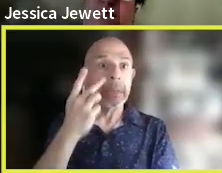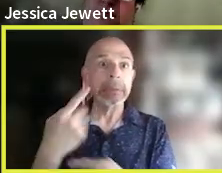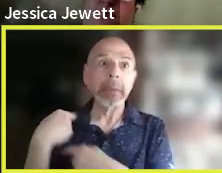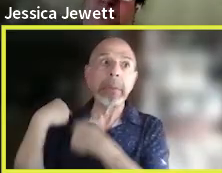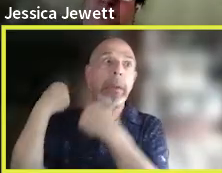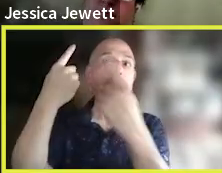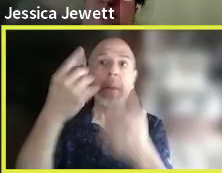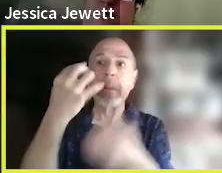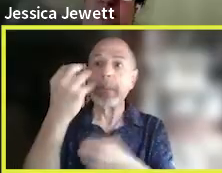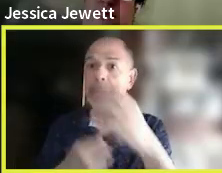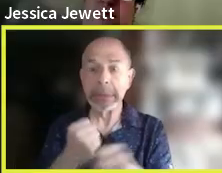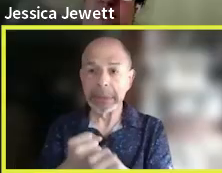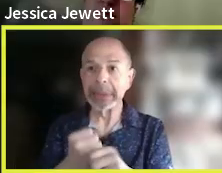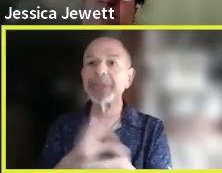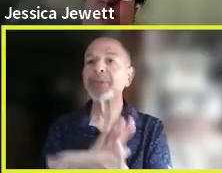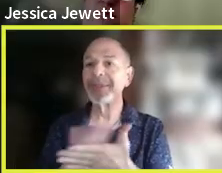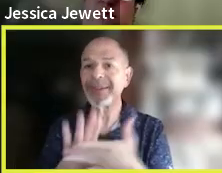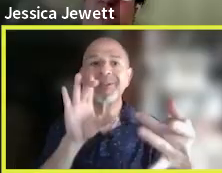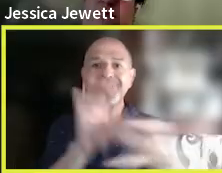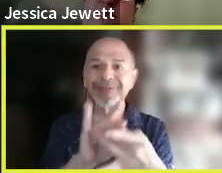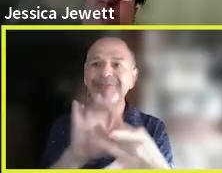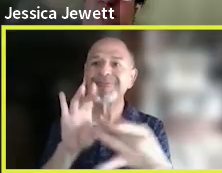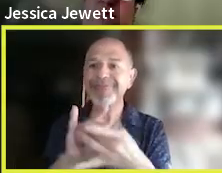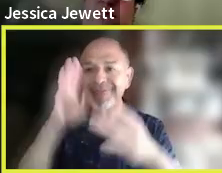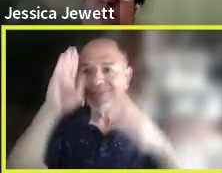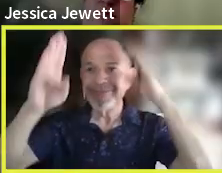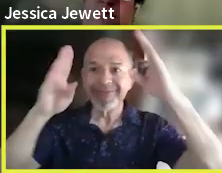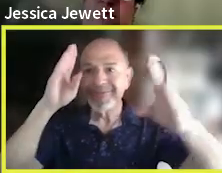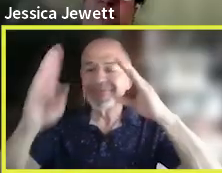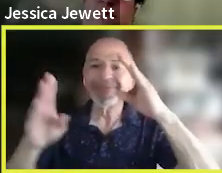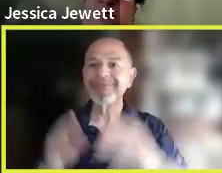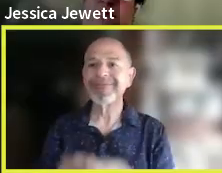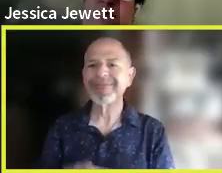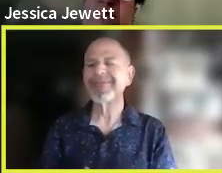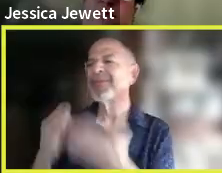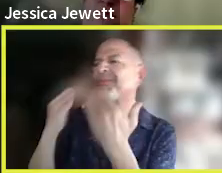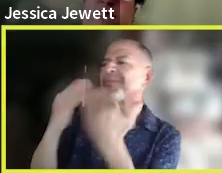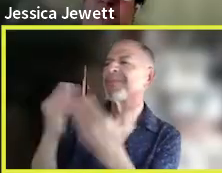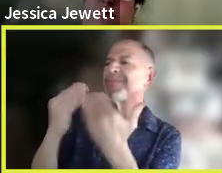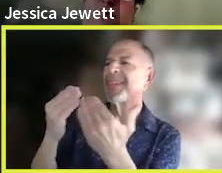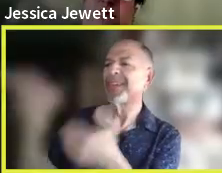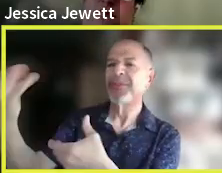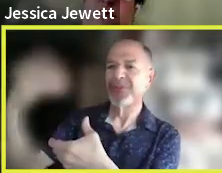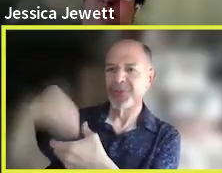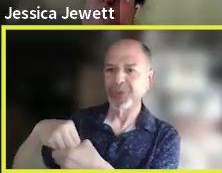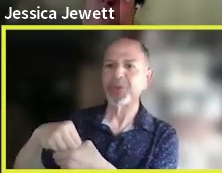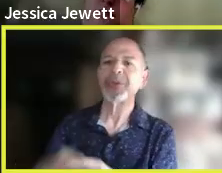So it was nice to reconnect with many of our folks. And so thank you for participating.